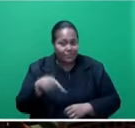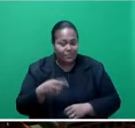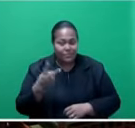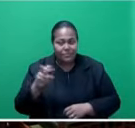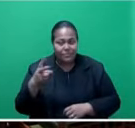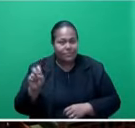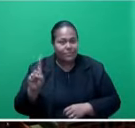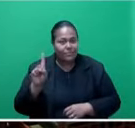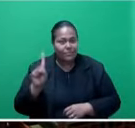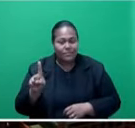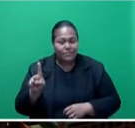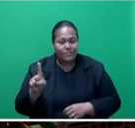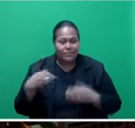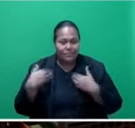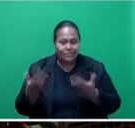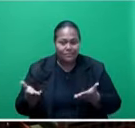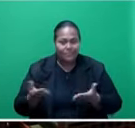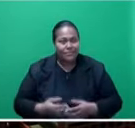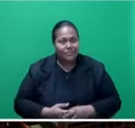2/2021. You have the floor, sir.